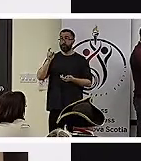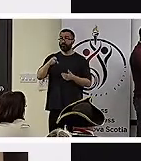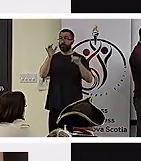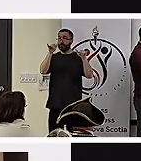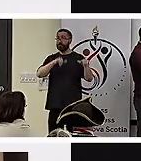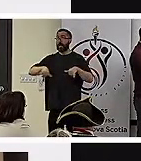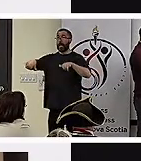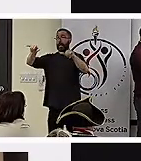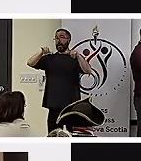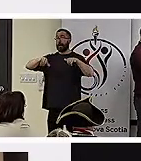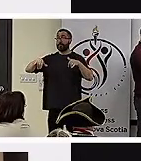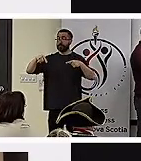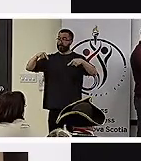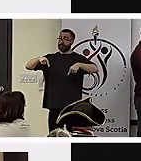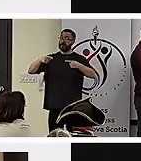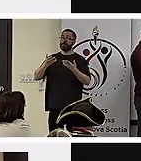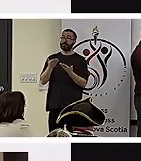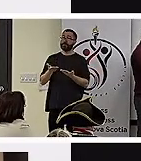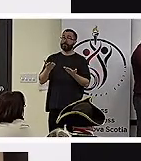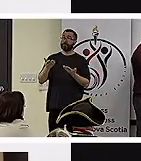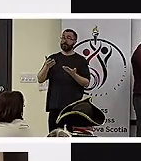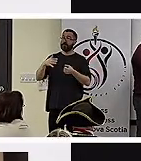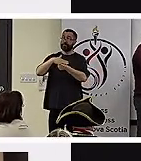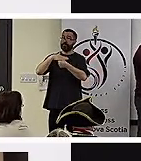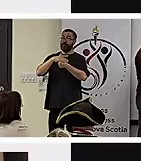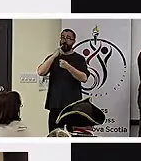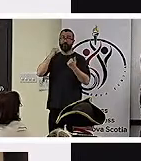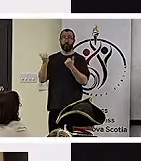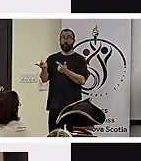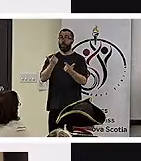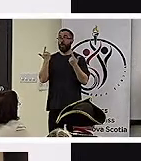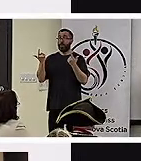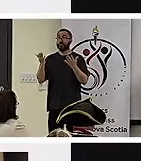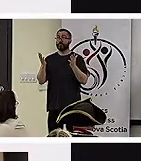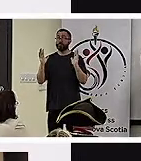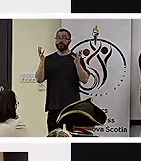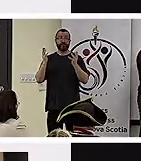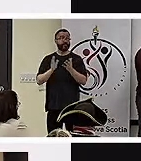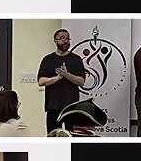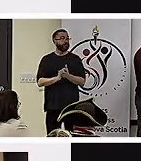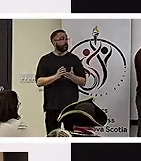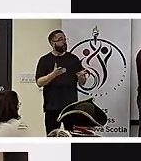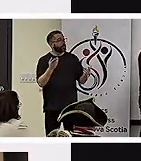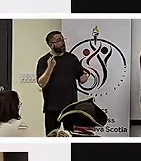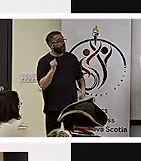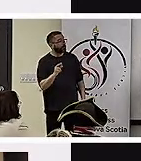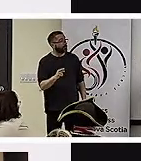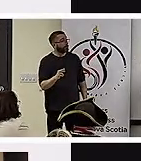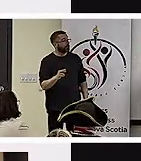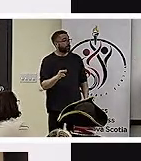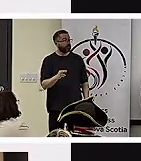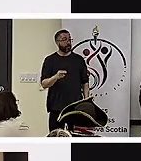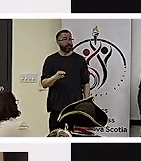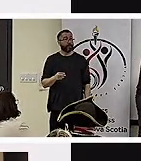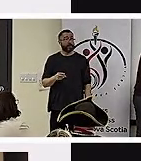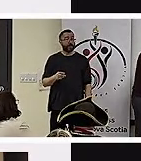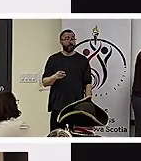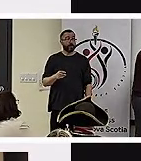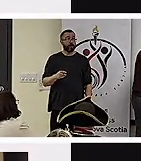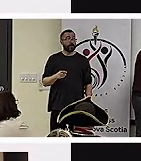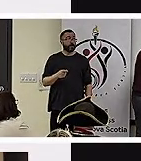as the space is for all of us. Yeah. That's great. Thank you very much. Heather, do you want to come tell everybody what we're hoping